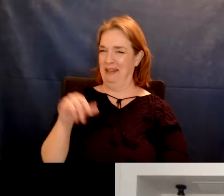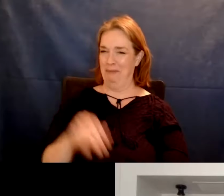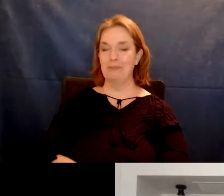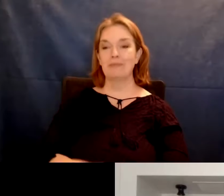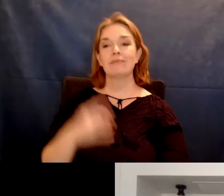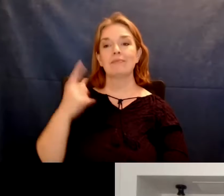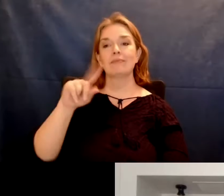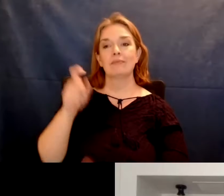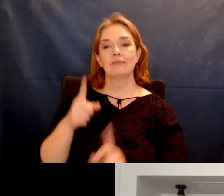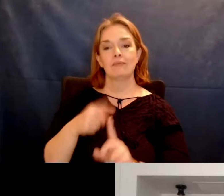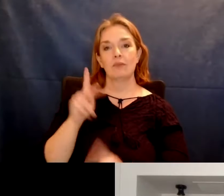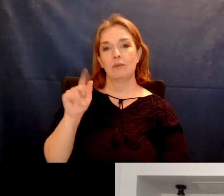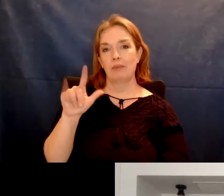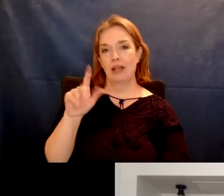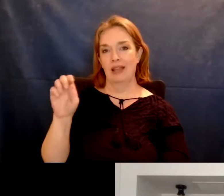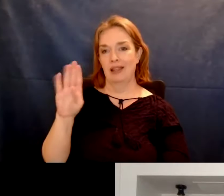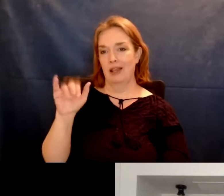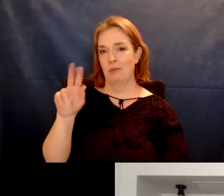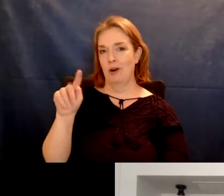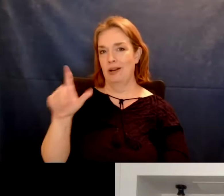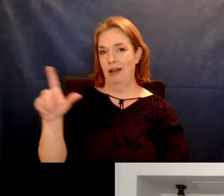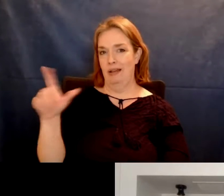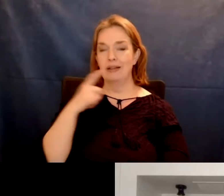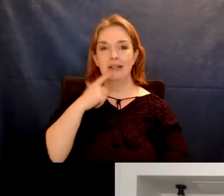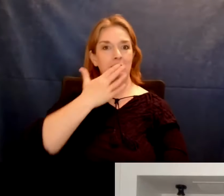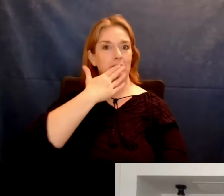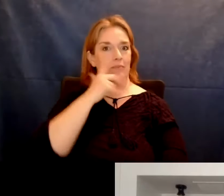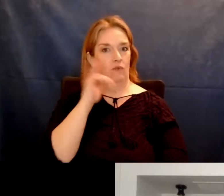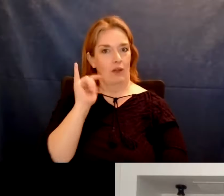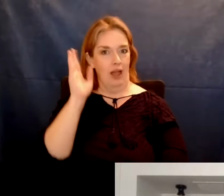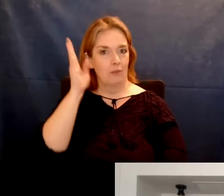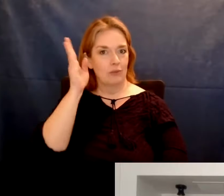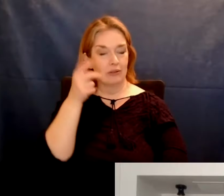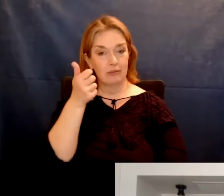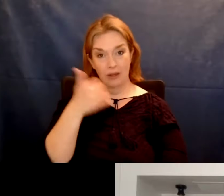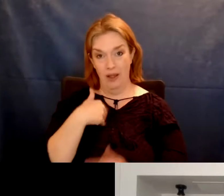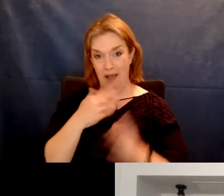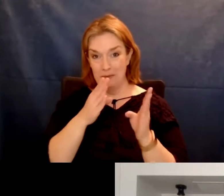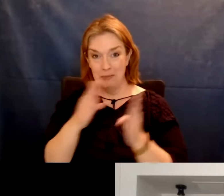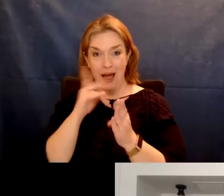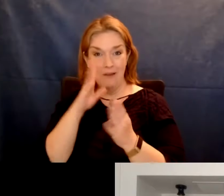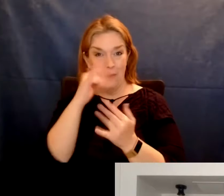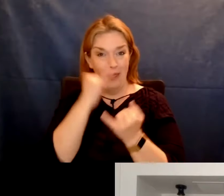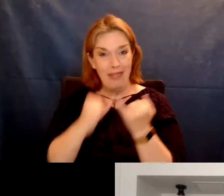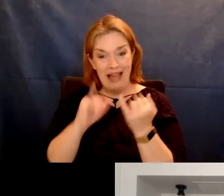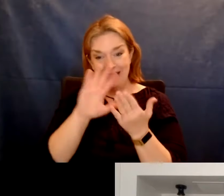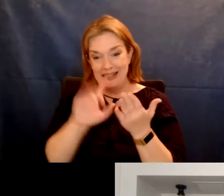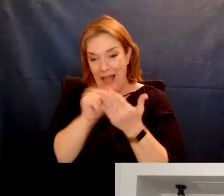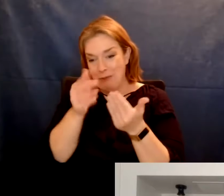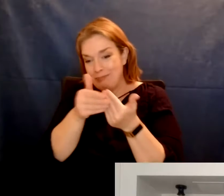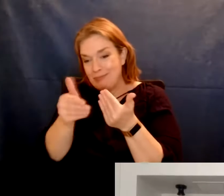from Kaylee Bartel. Thank you for your excellent presentation. Do you have any plans for your last few weeks in Boise?